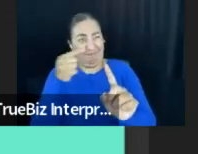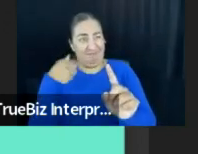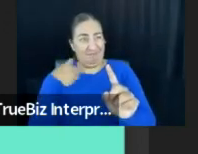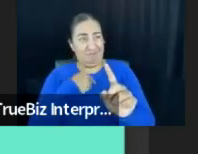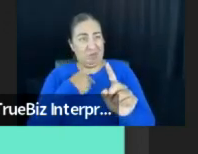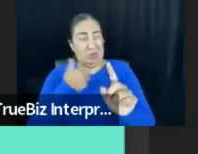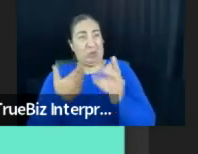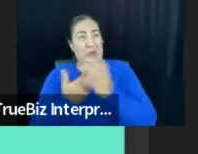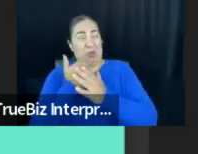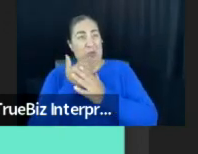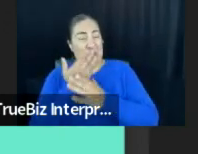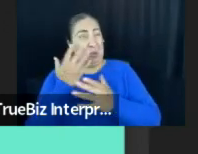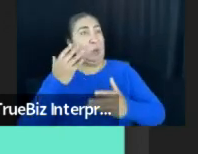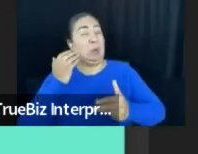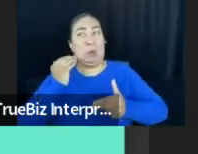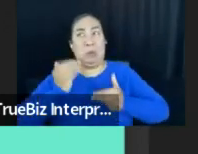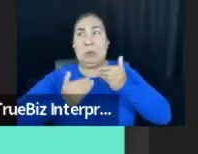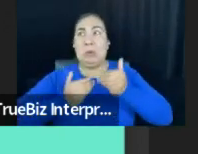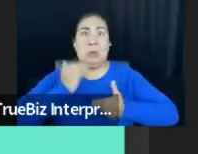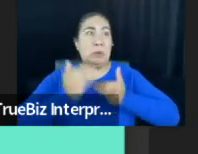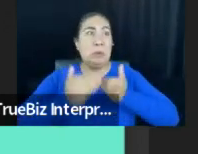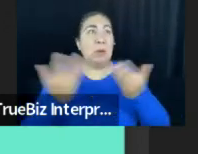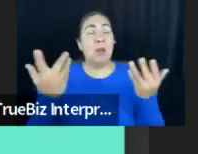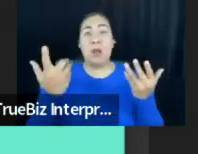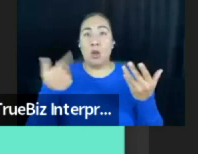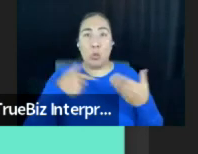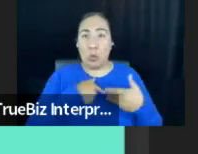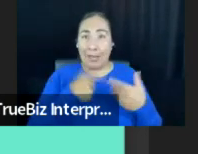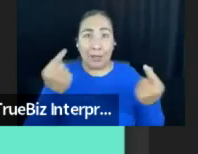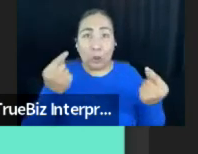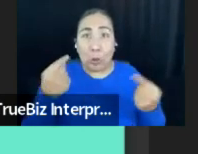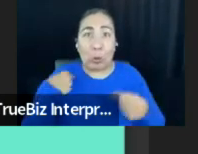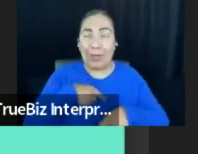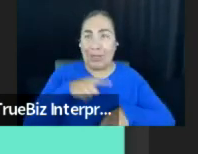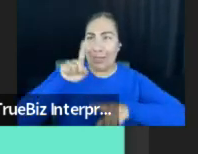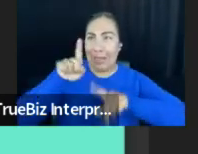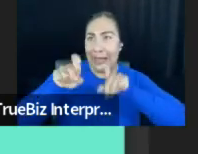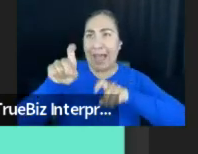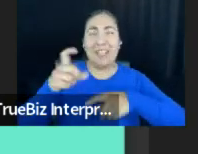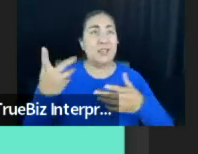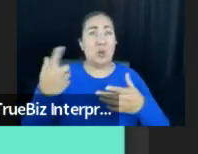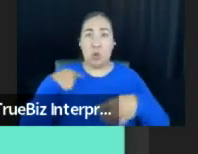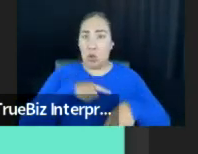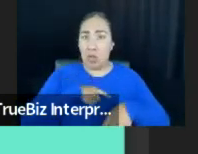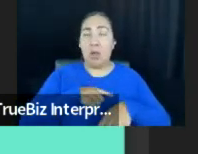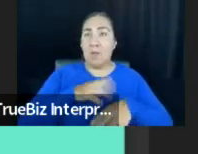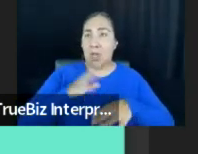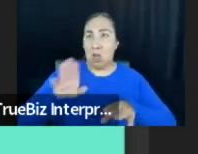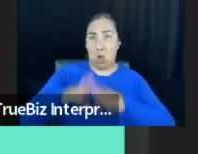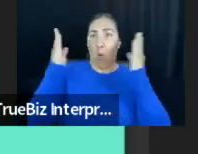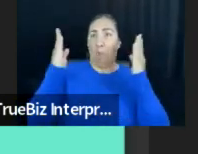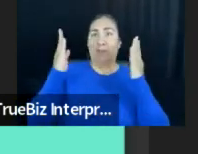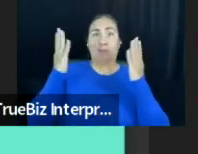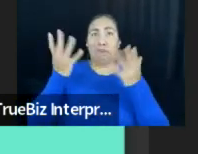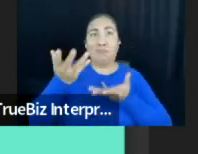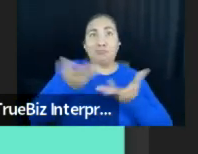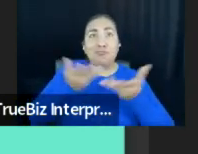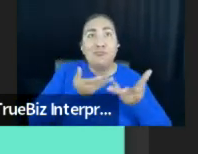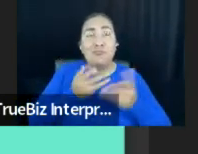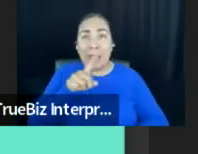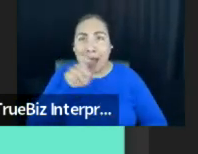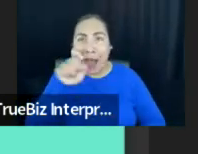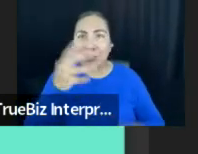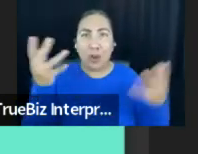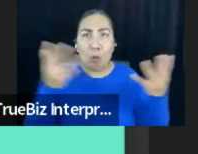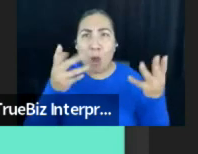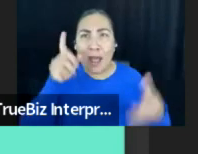is ask and to be transparent with our caregivers, to ask them what they need. You know, what is, you know, if someone comes